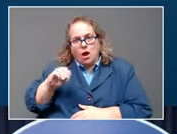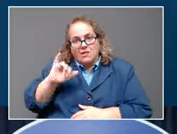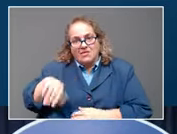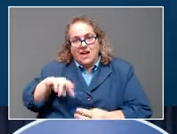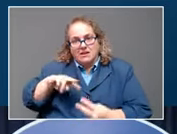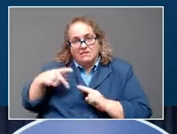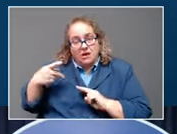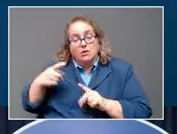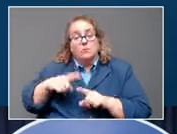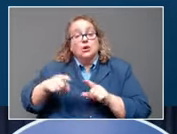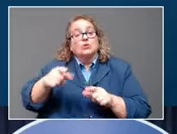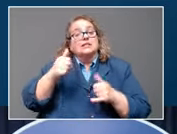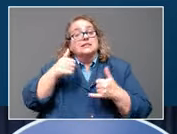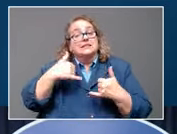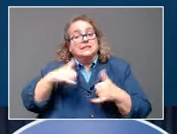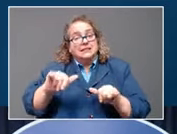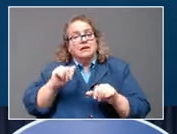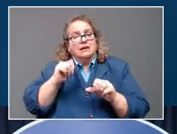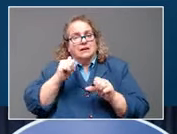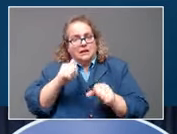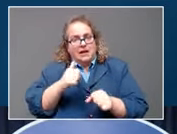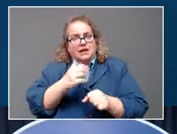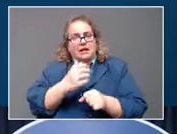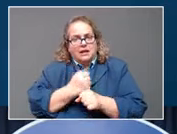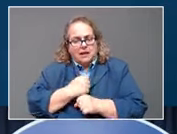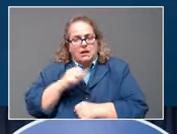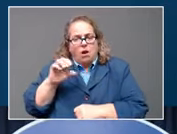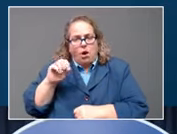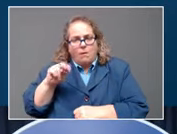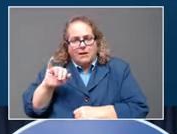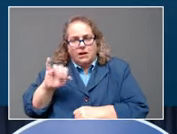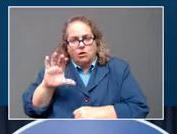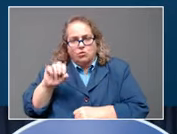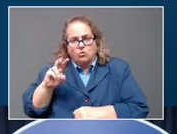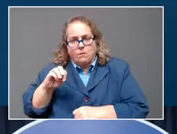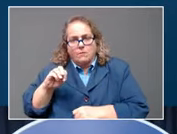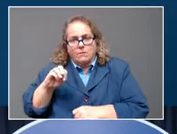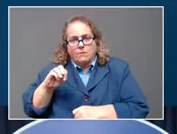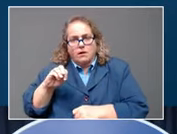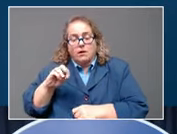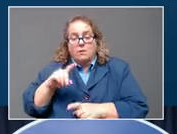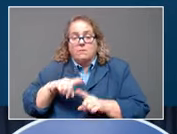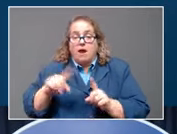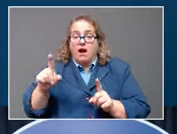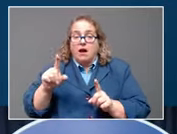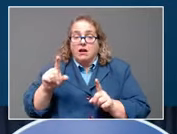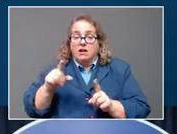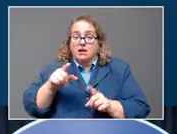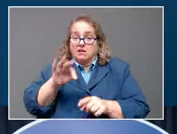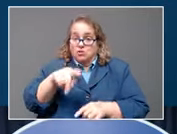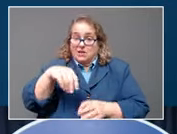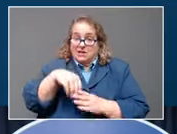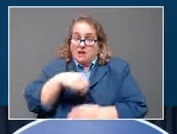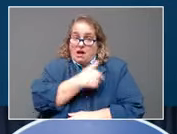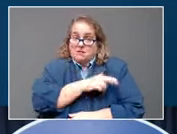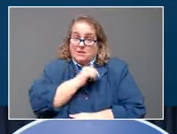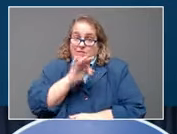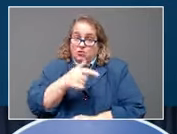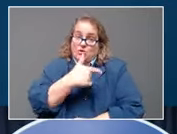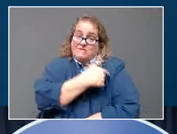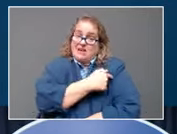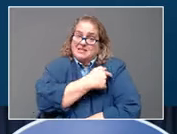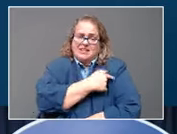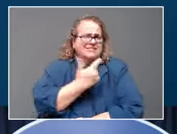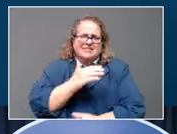maybe you would not have gotten Delta, but the odds of you being in the hospital if you are vaccinated are so much